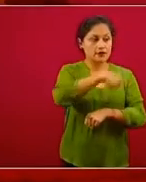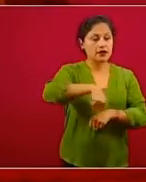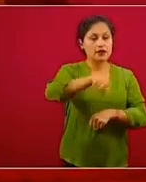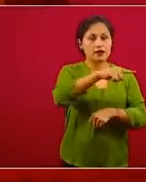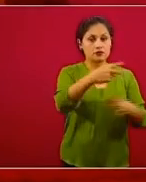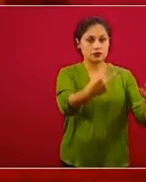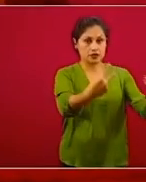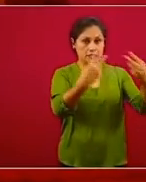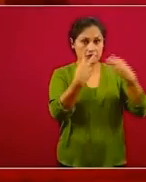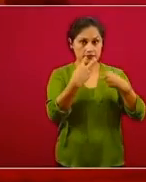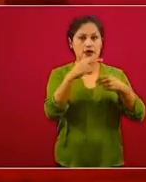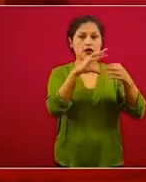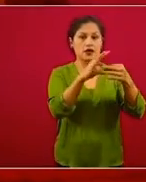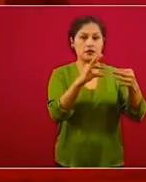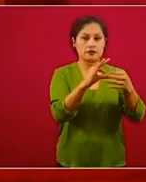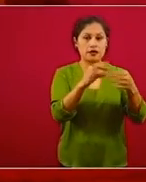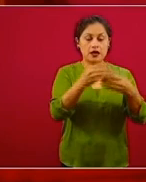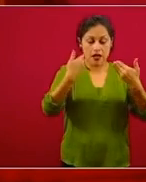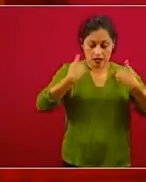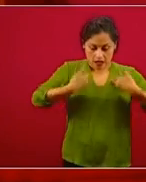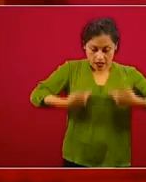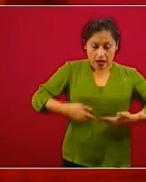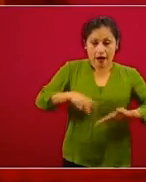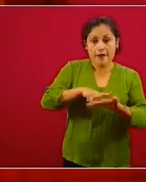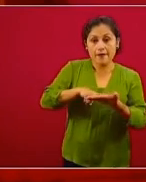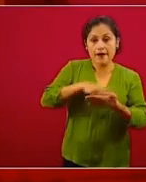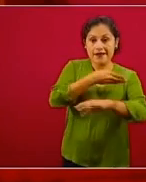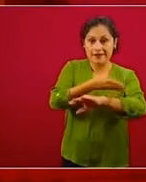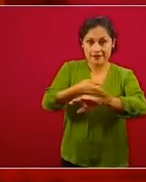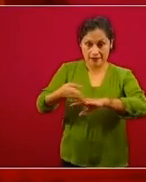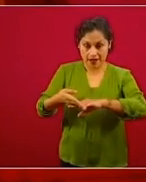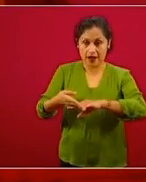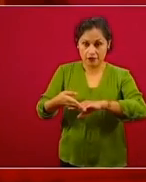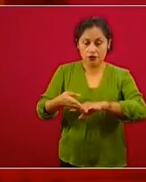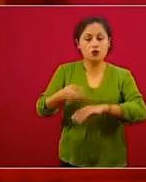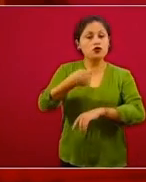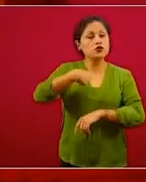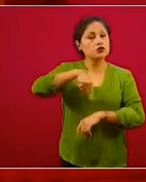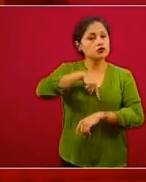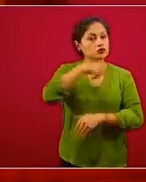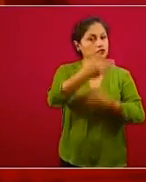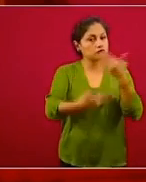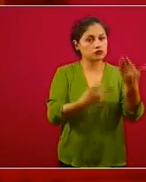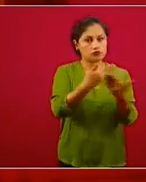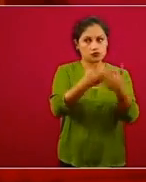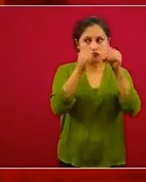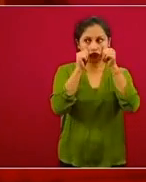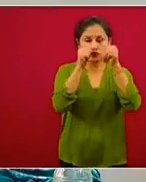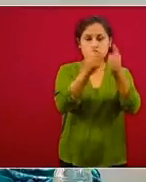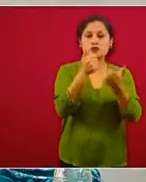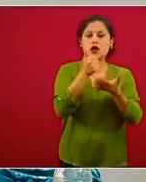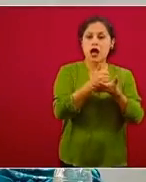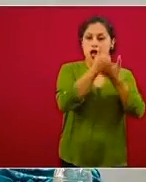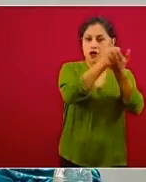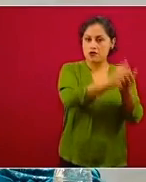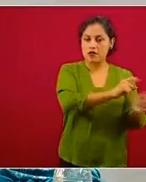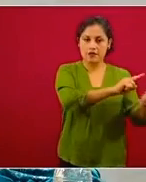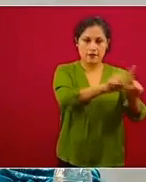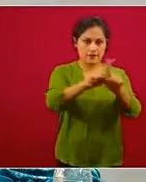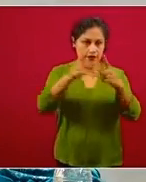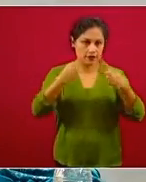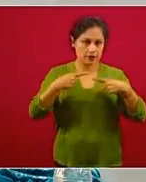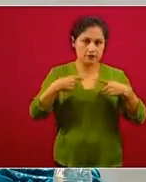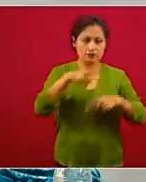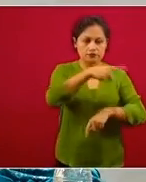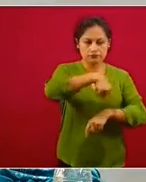color verde is con in blanco. the Estamos main siempre entrance of para each servirles, hospital, para and ayudar it a is los characterized by usuarios, the a la color población, white. a la We are here